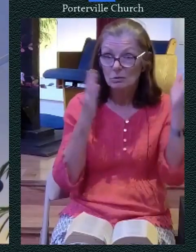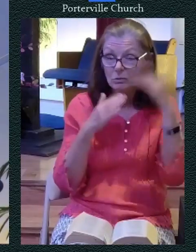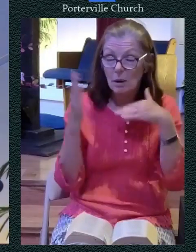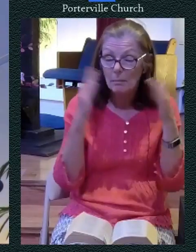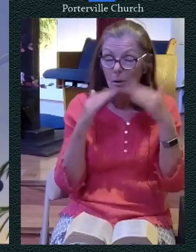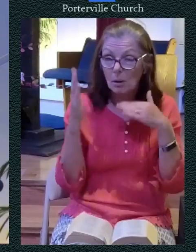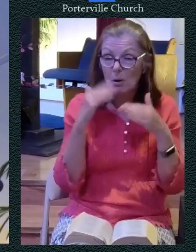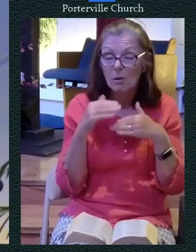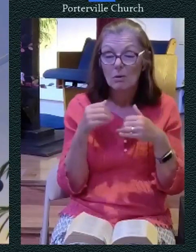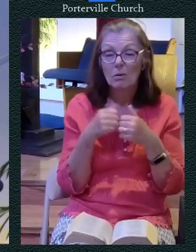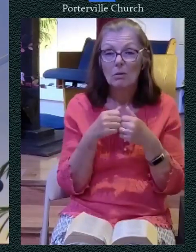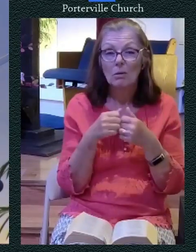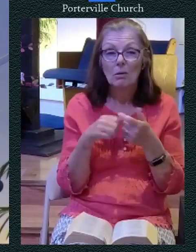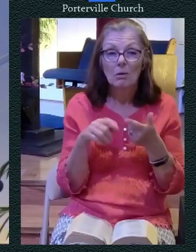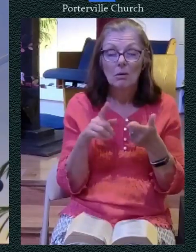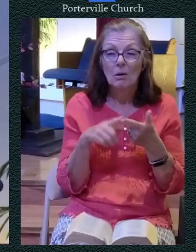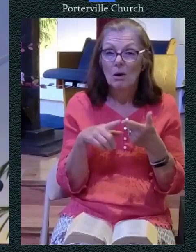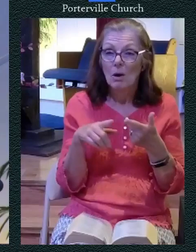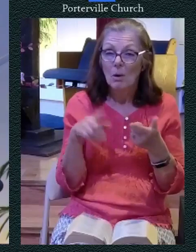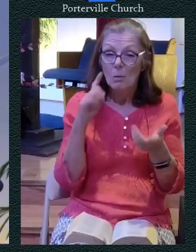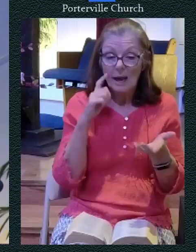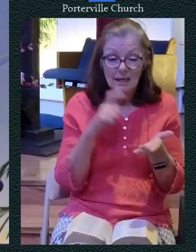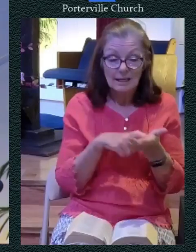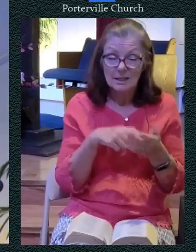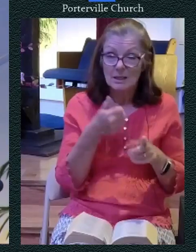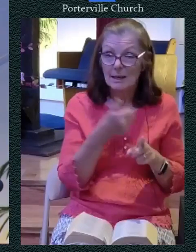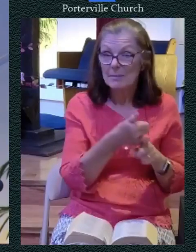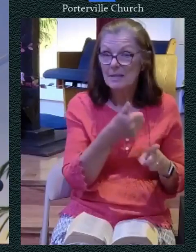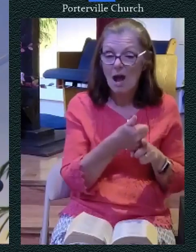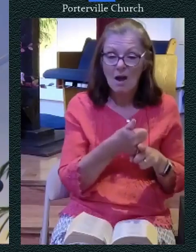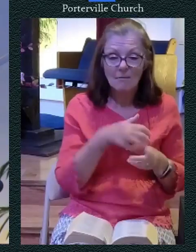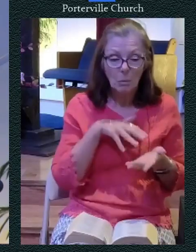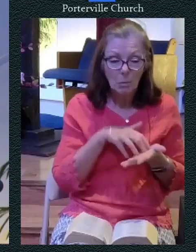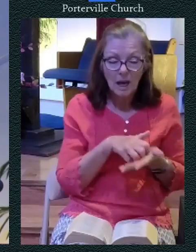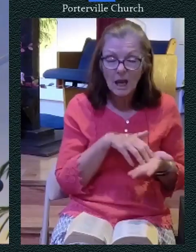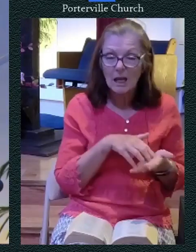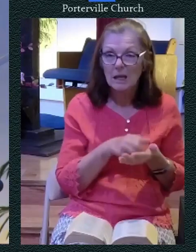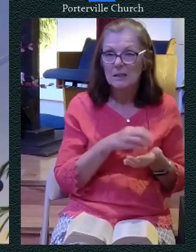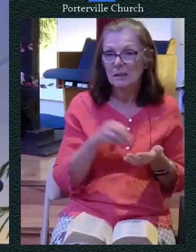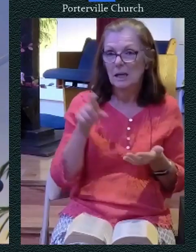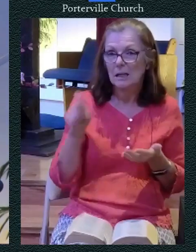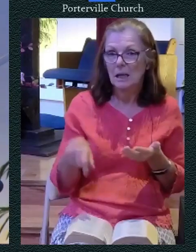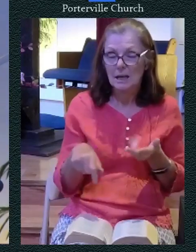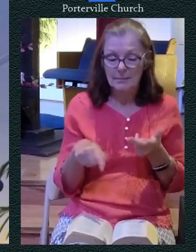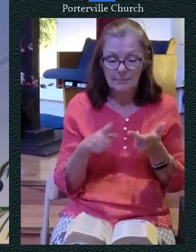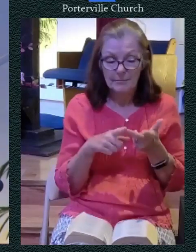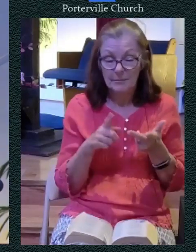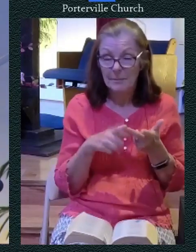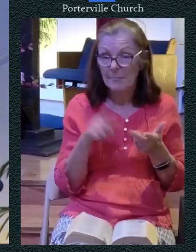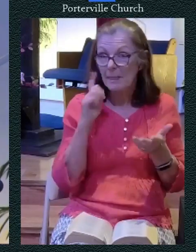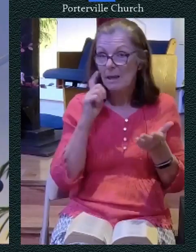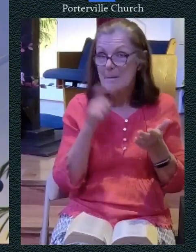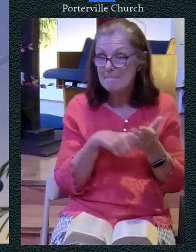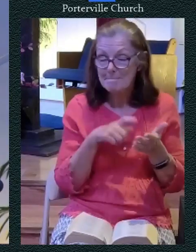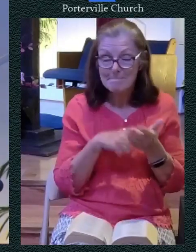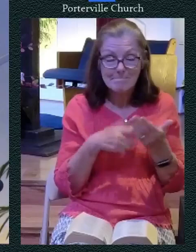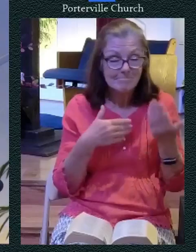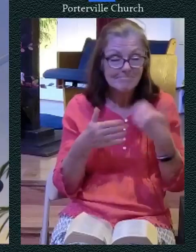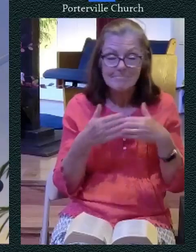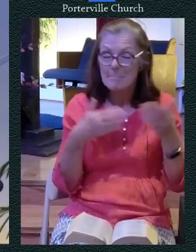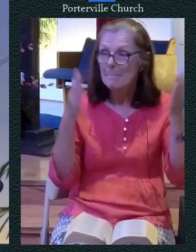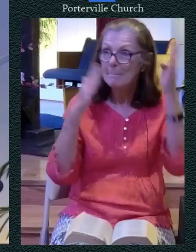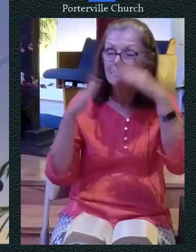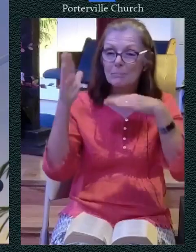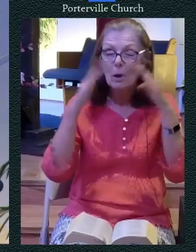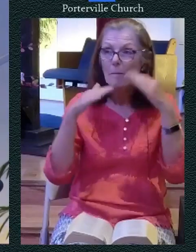recognition in himself of weakness and need. There's the recognition that even in the midst of his trouble, God has been